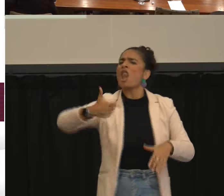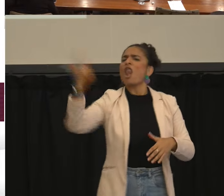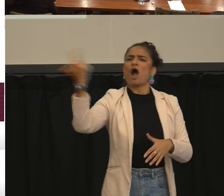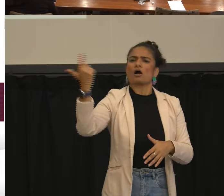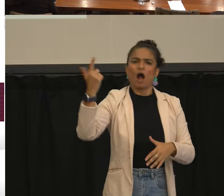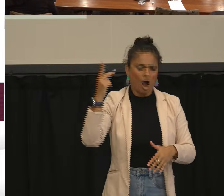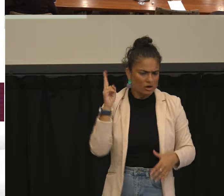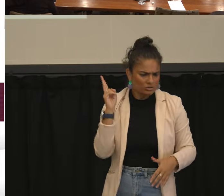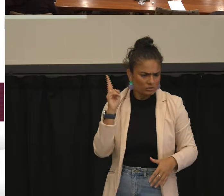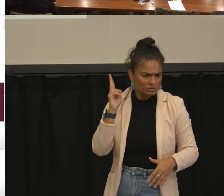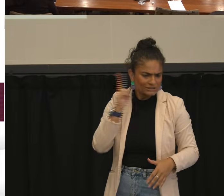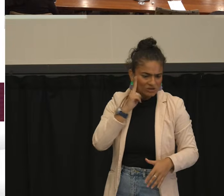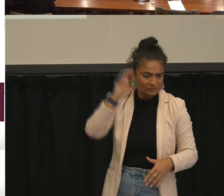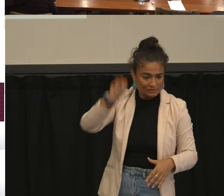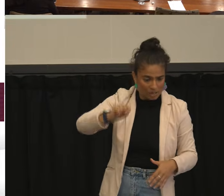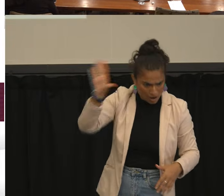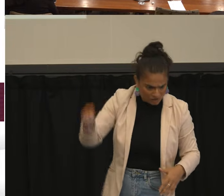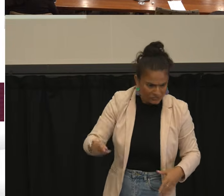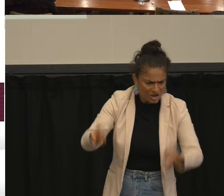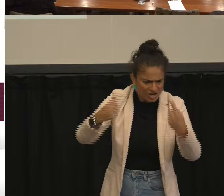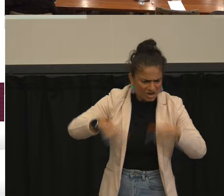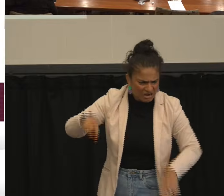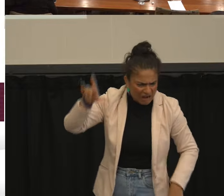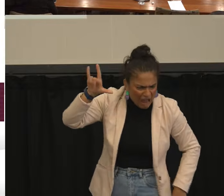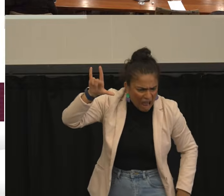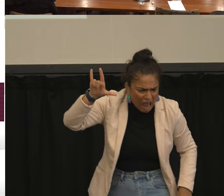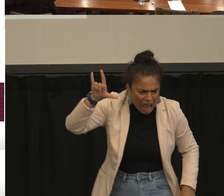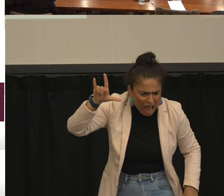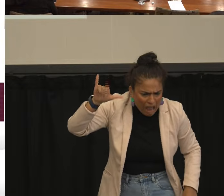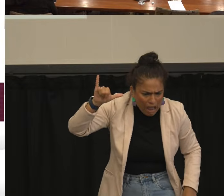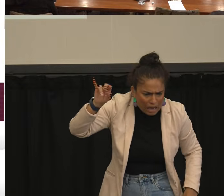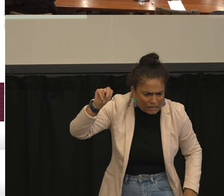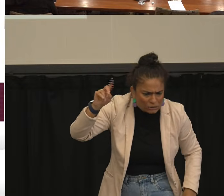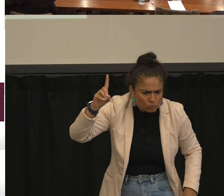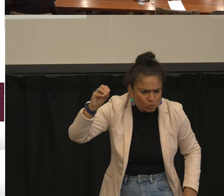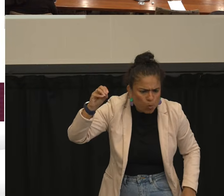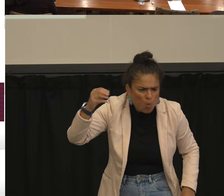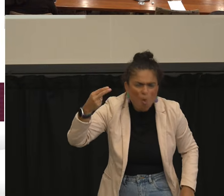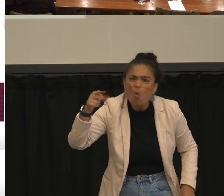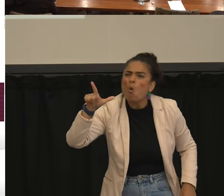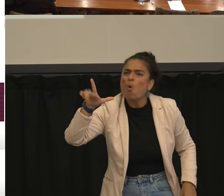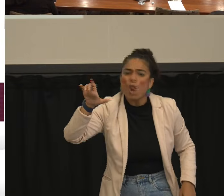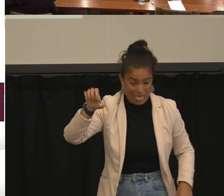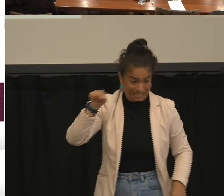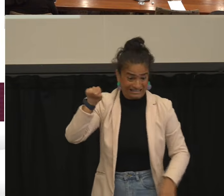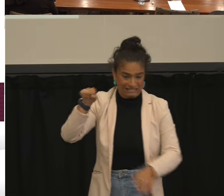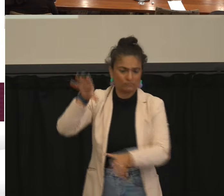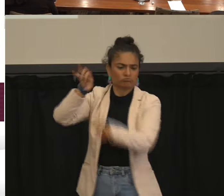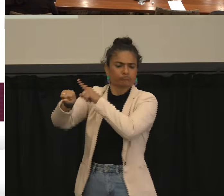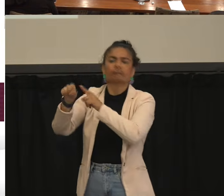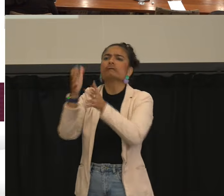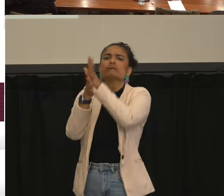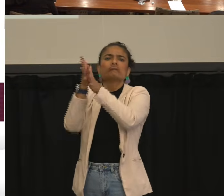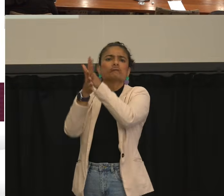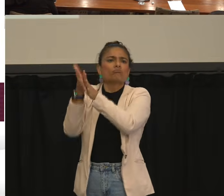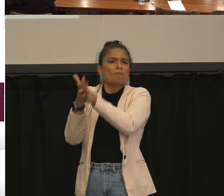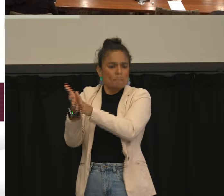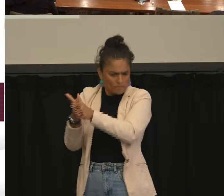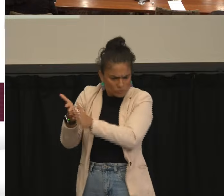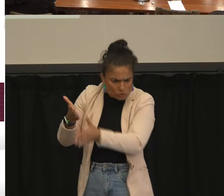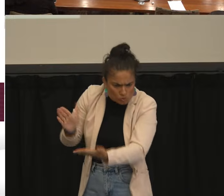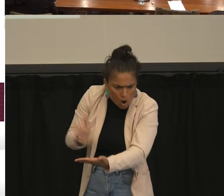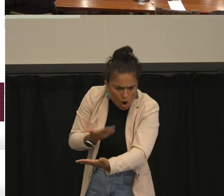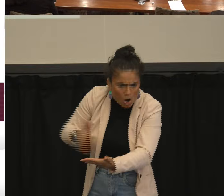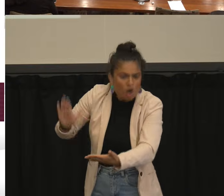Notice, a YouTuber again with a playlist of SASL videos, learn SA sign language, photos of